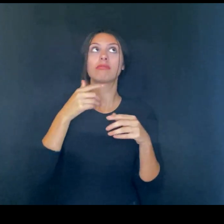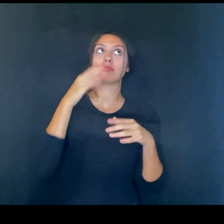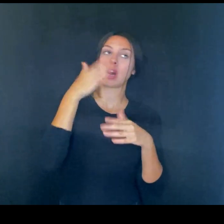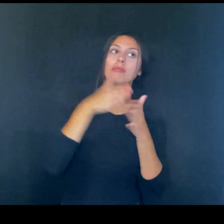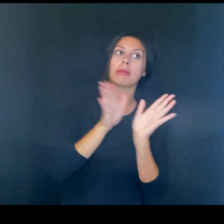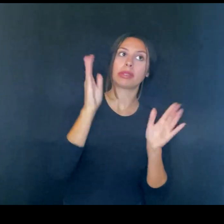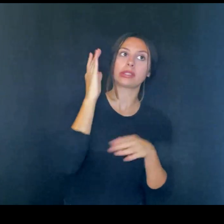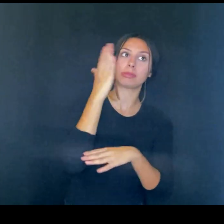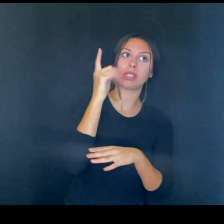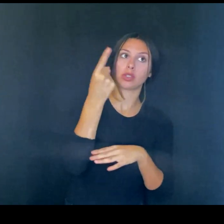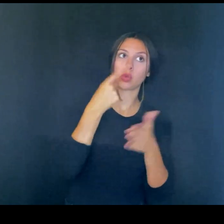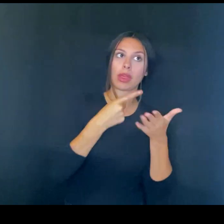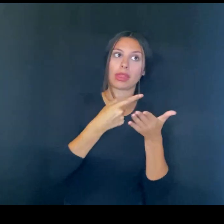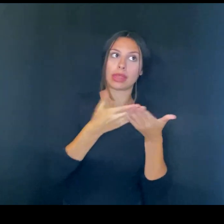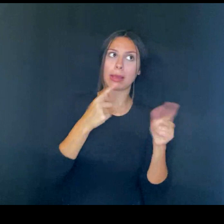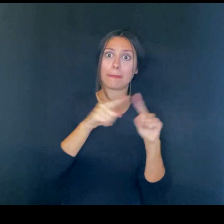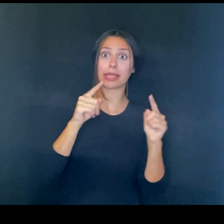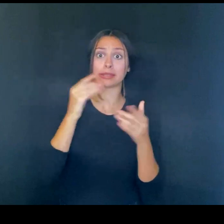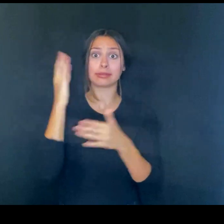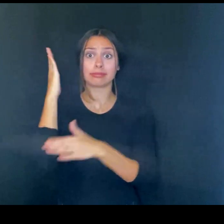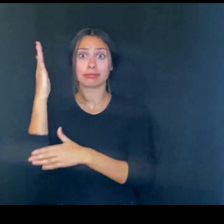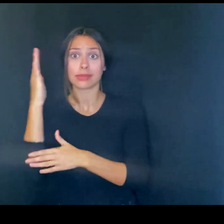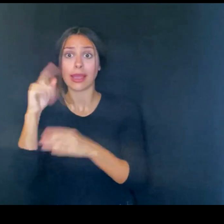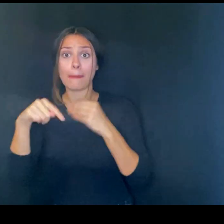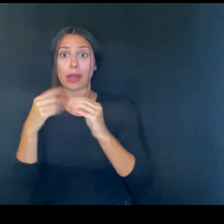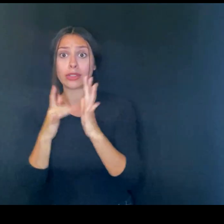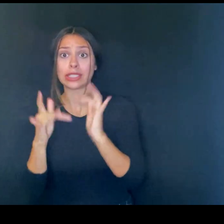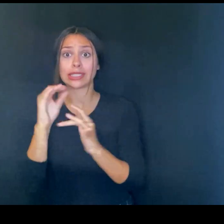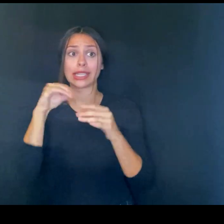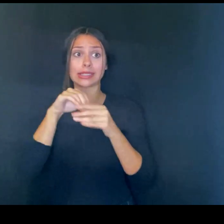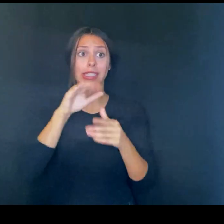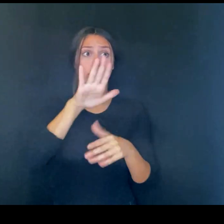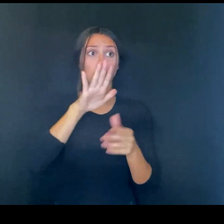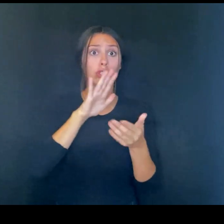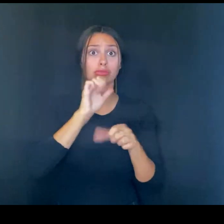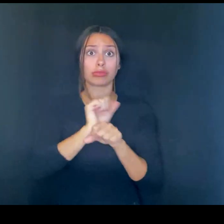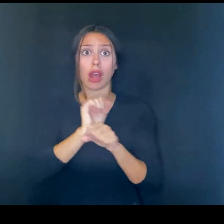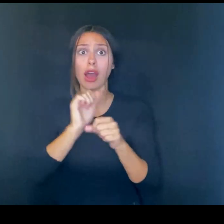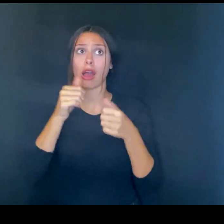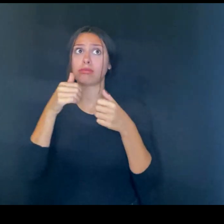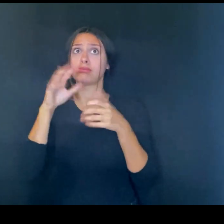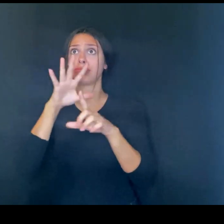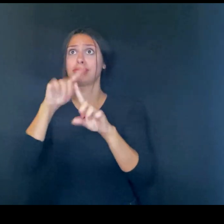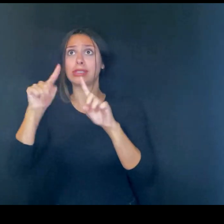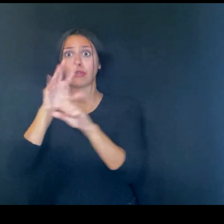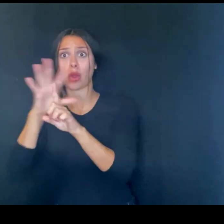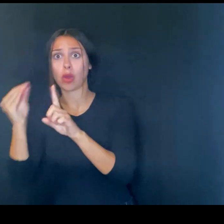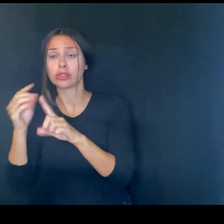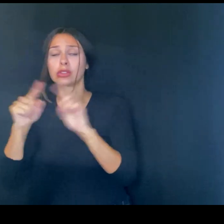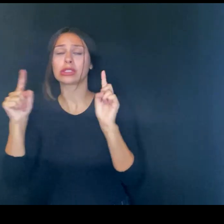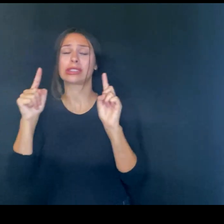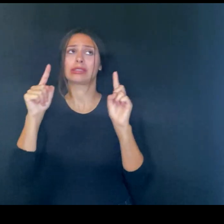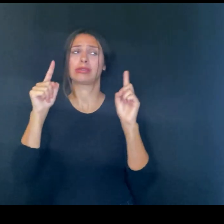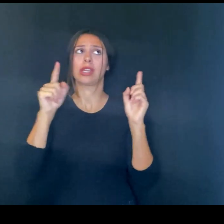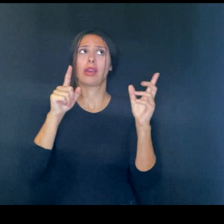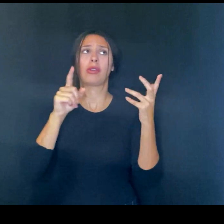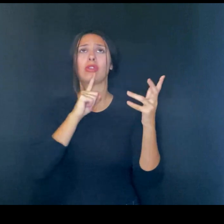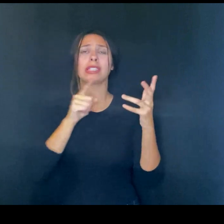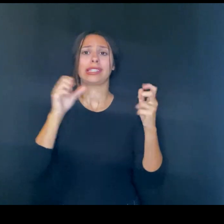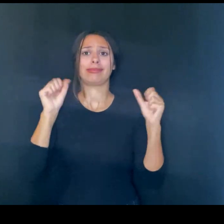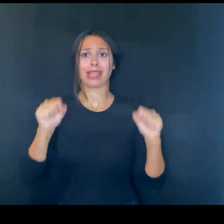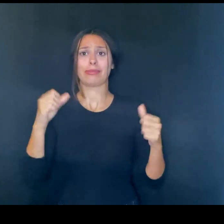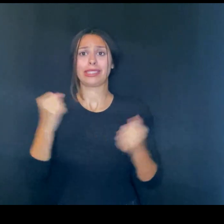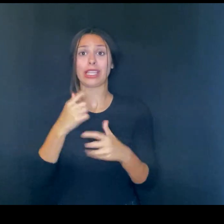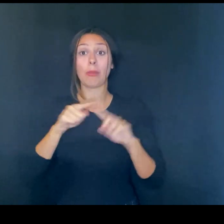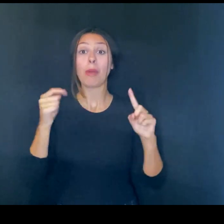climate, at your job, in the cultural settings can be, ultimately terrifying. And yeah, we have so many great examples of people who've risked their